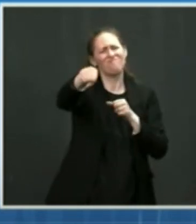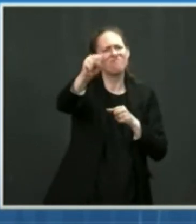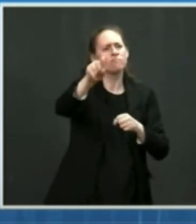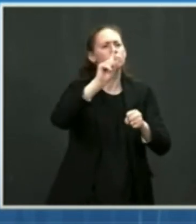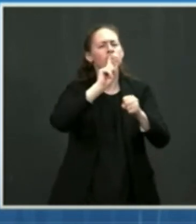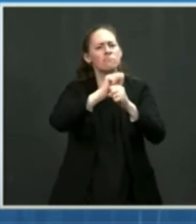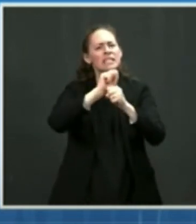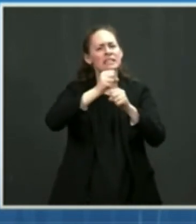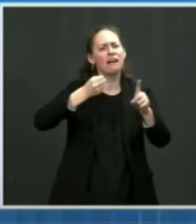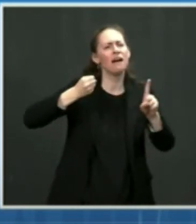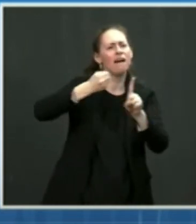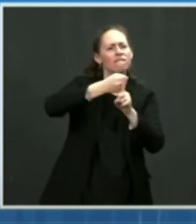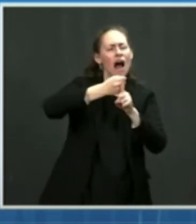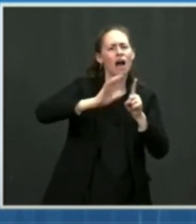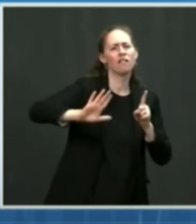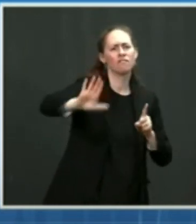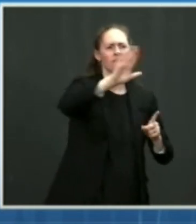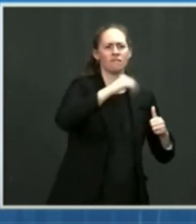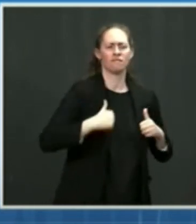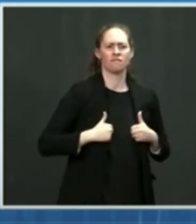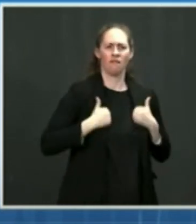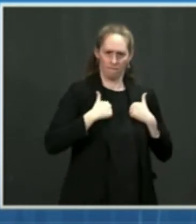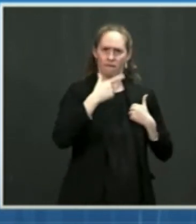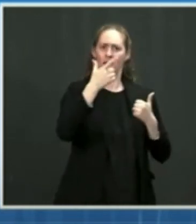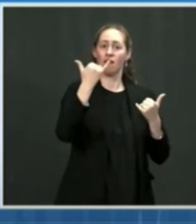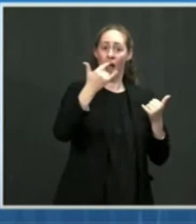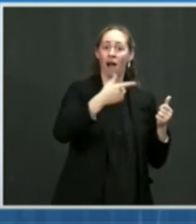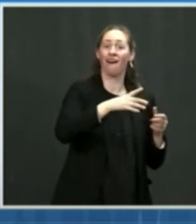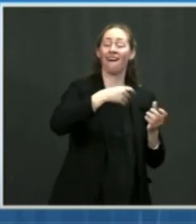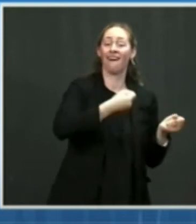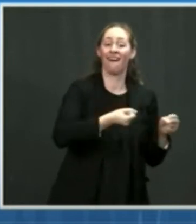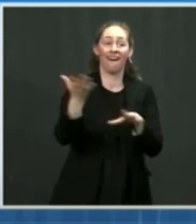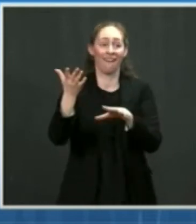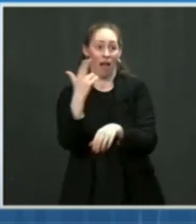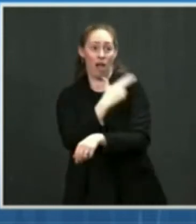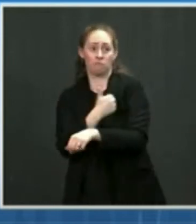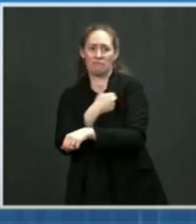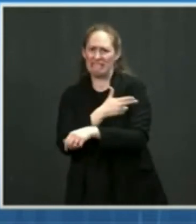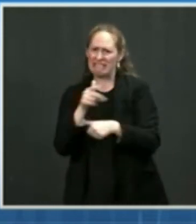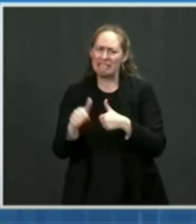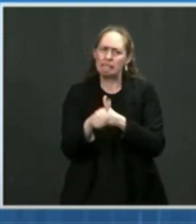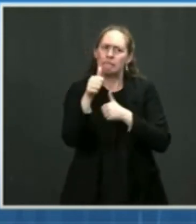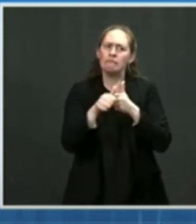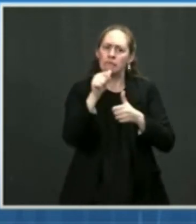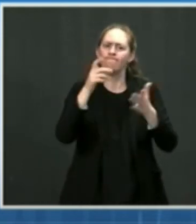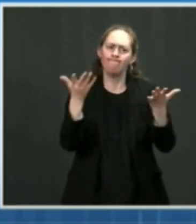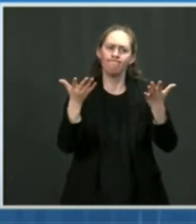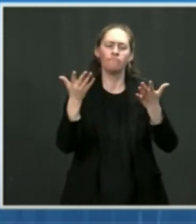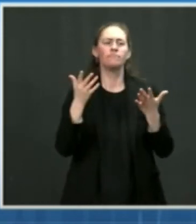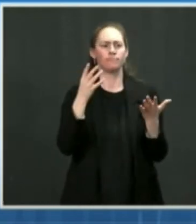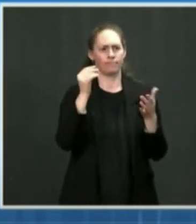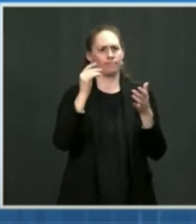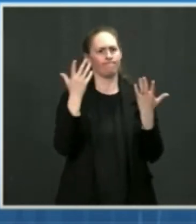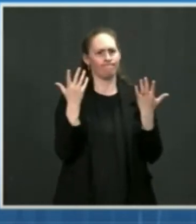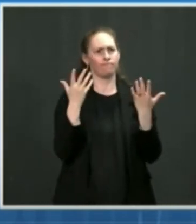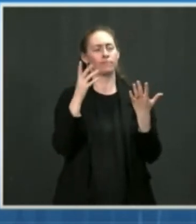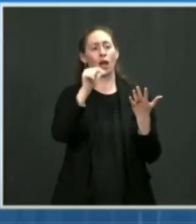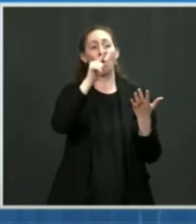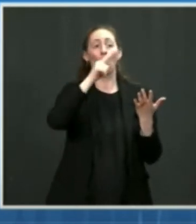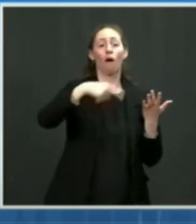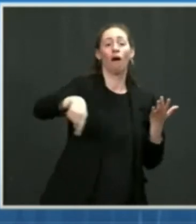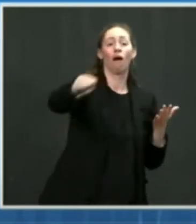for hospitalization. Within each region of the country, the proportion of patients hospitalized with COVID-19